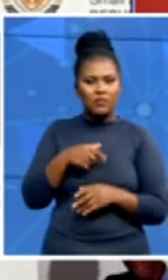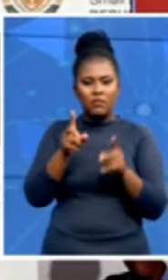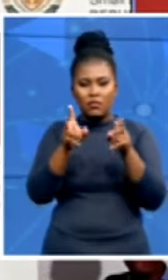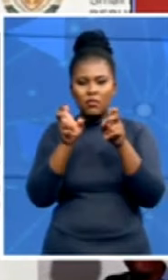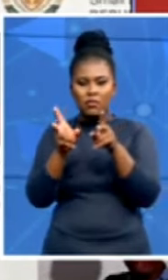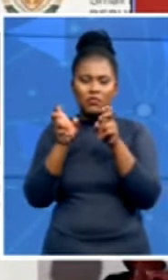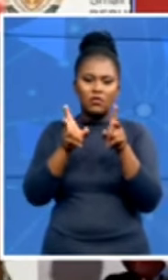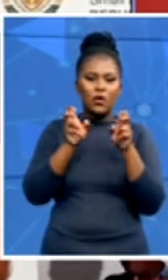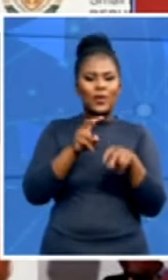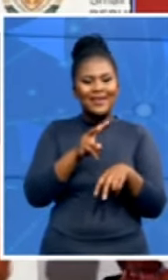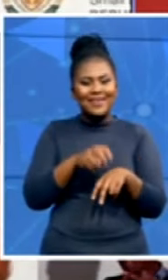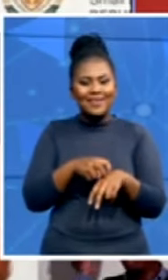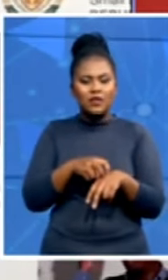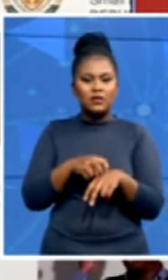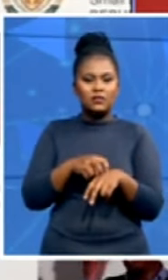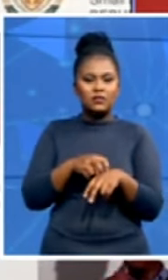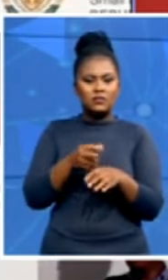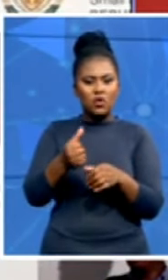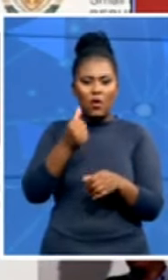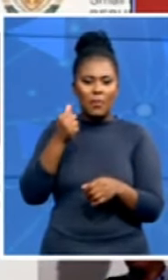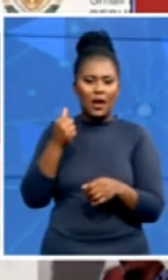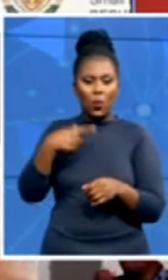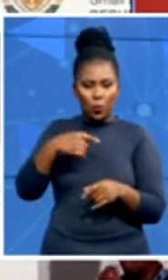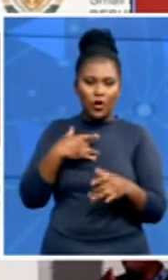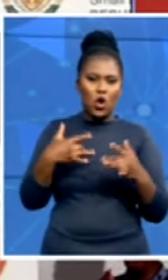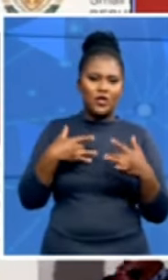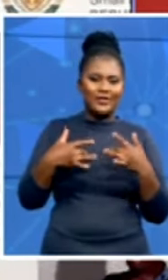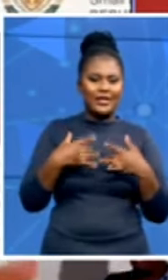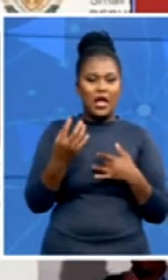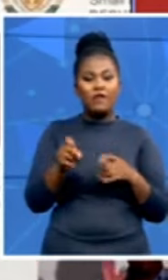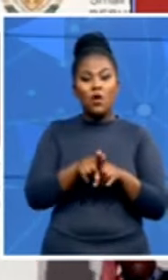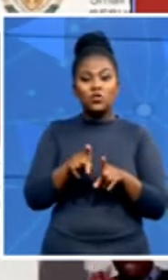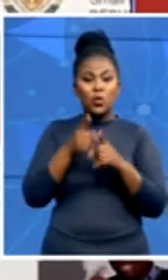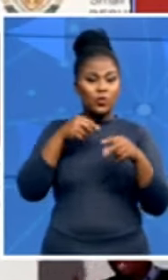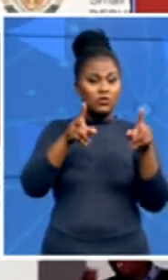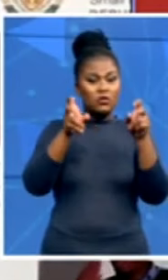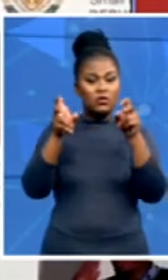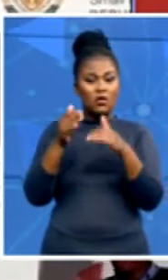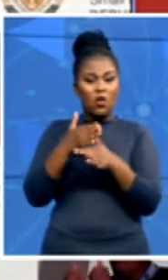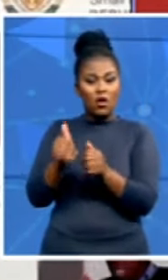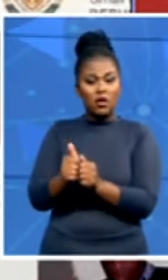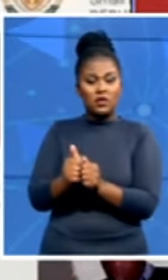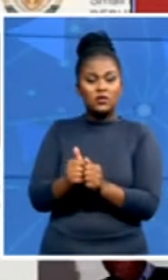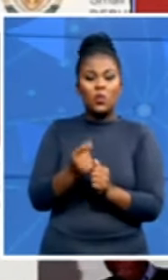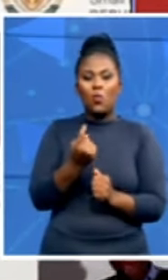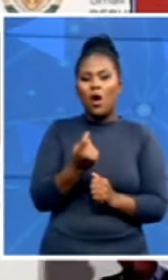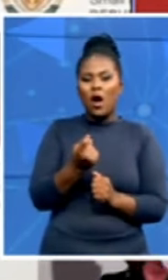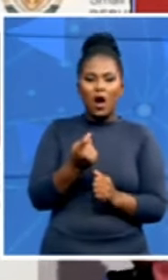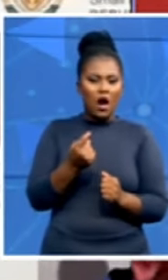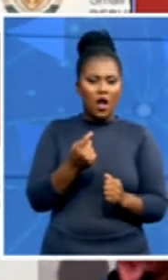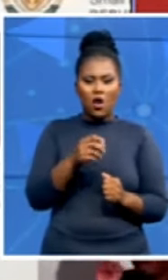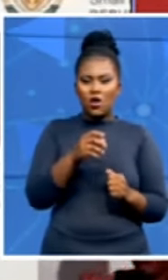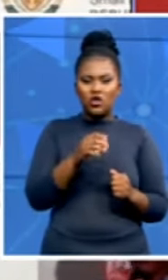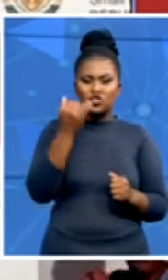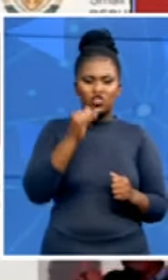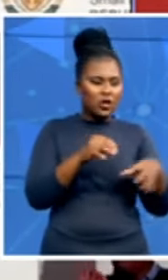And as I said, even having listened to those colleagues, because one is looking at his or her own area, and when the media comes,